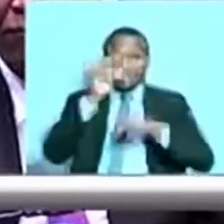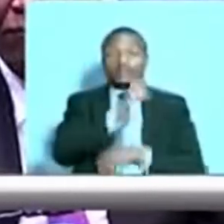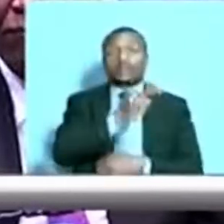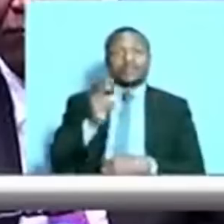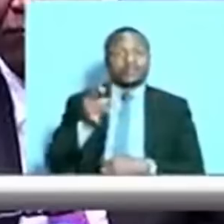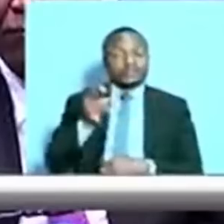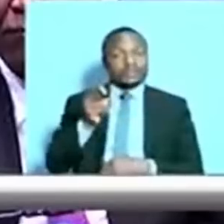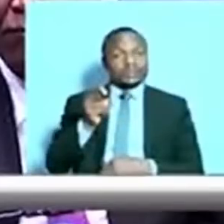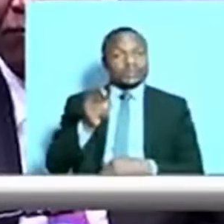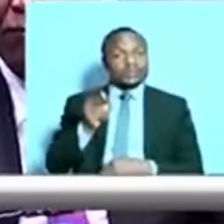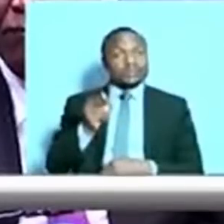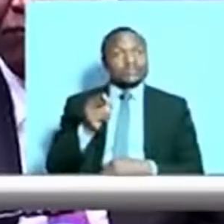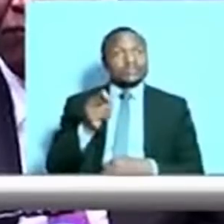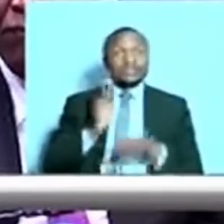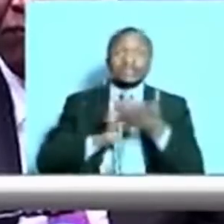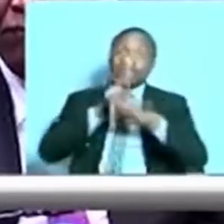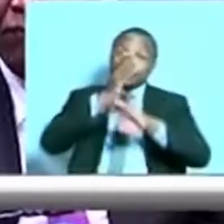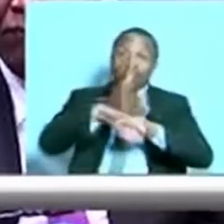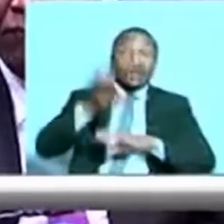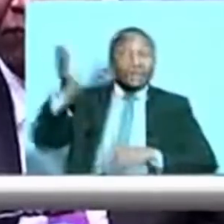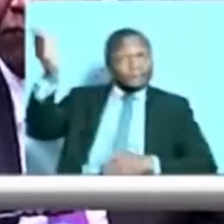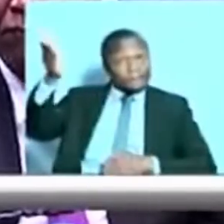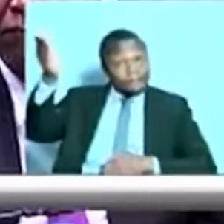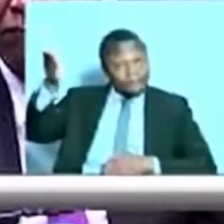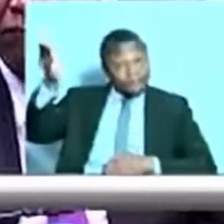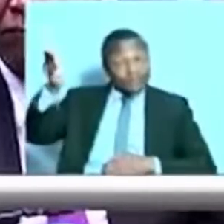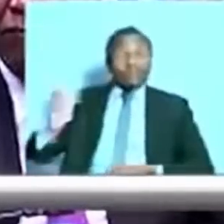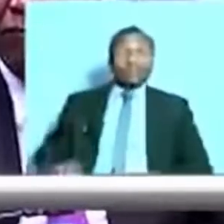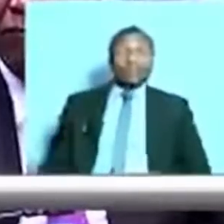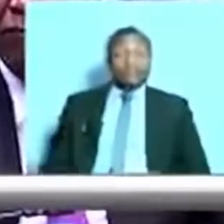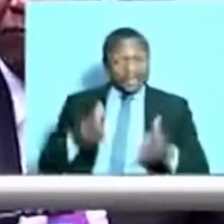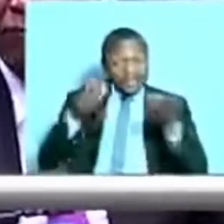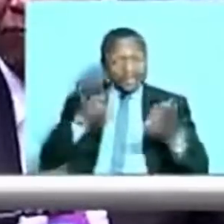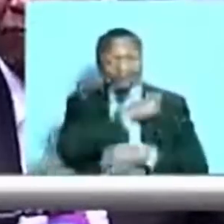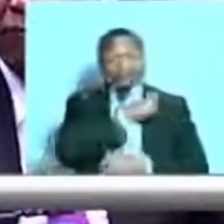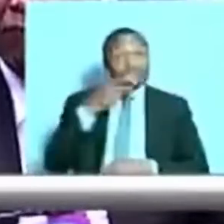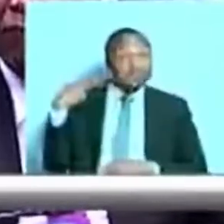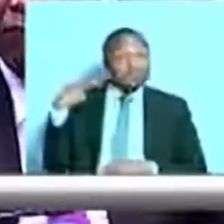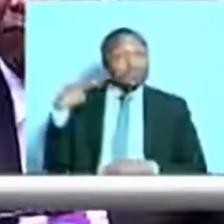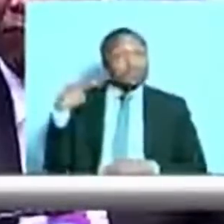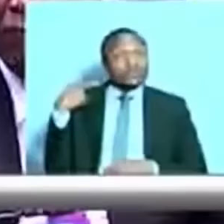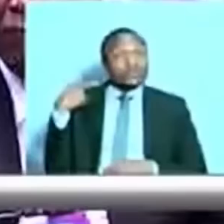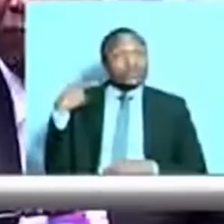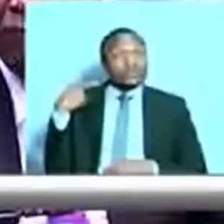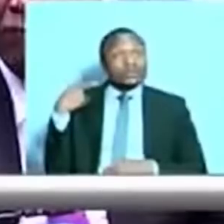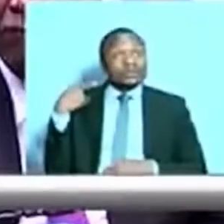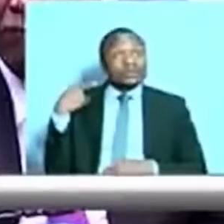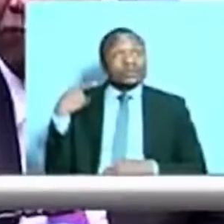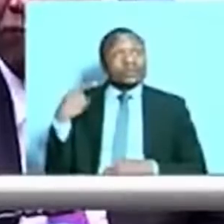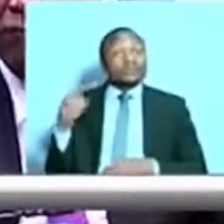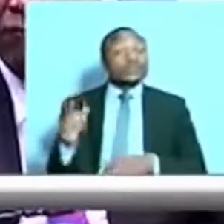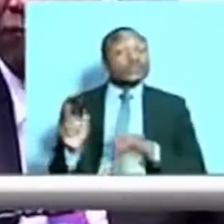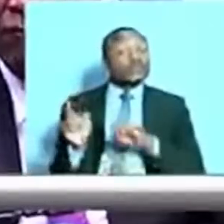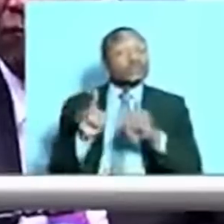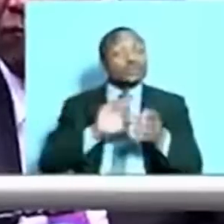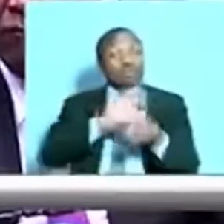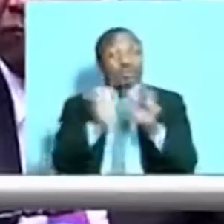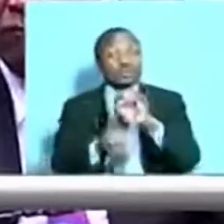it a tradition, after addressing this August House, he will go over to the opposition and greet